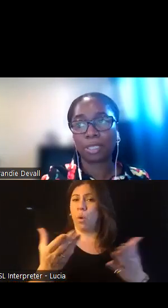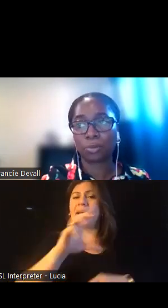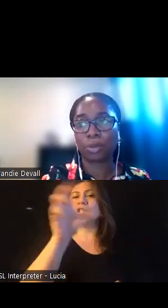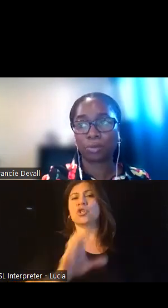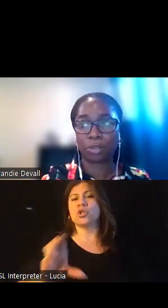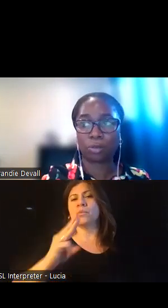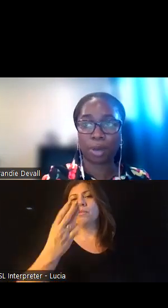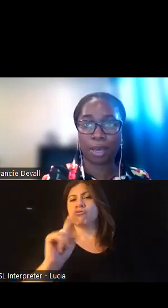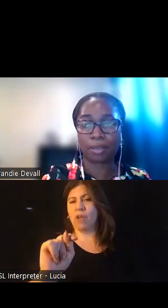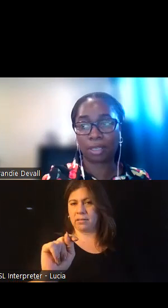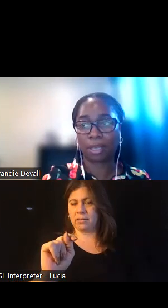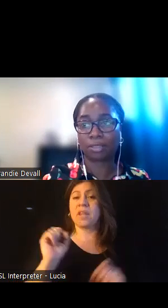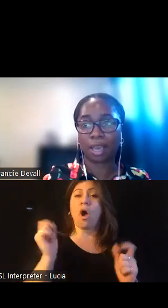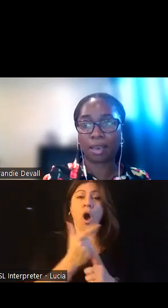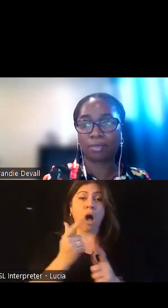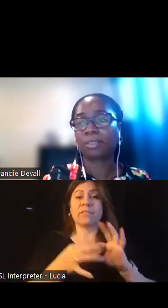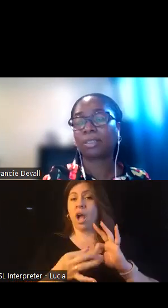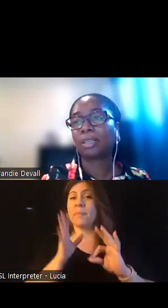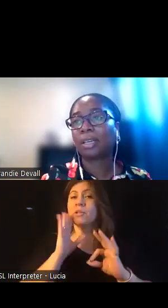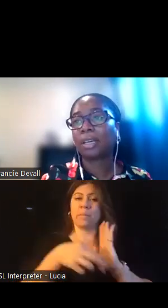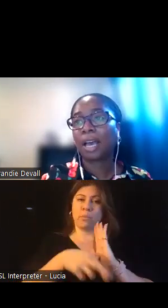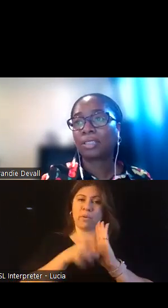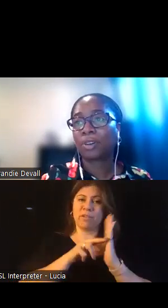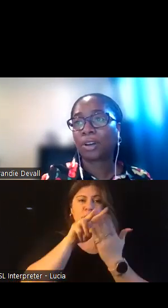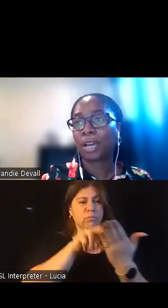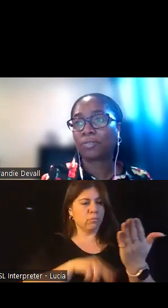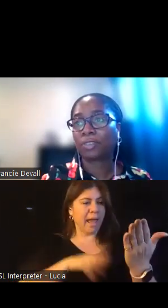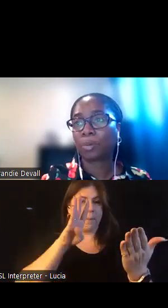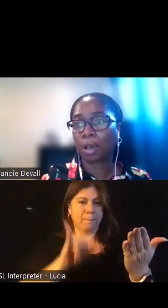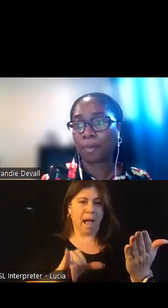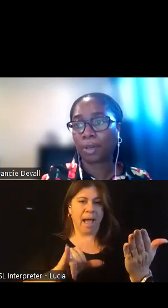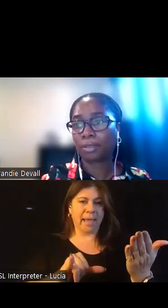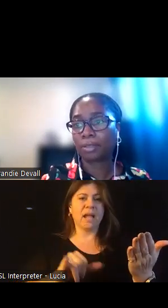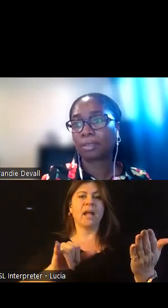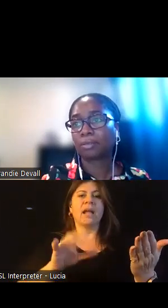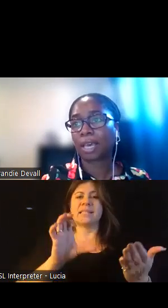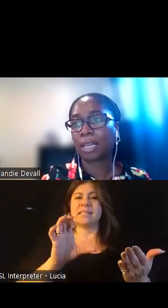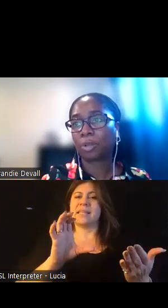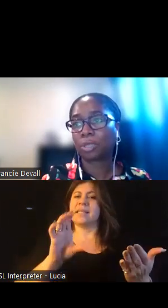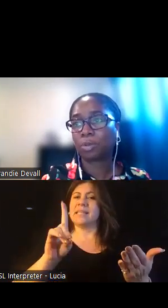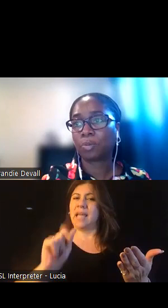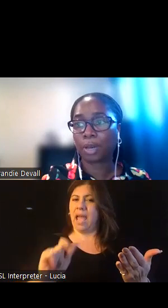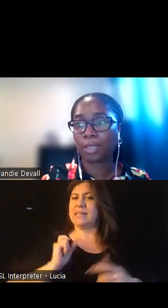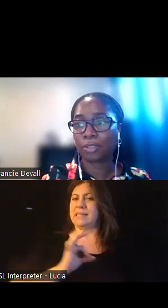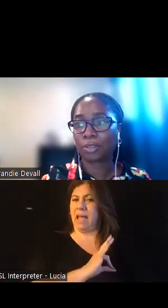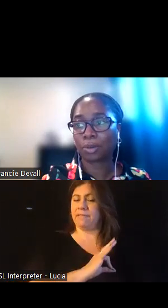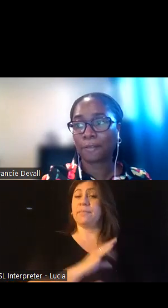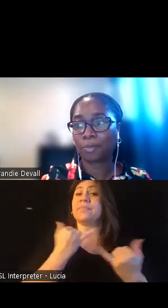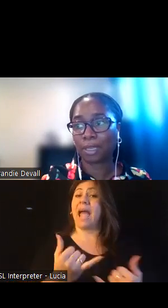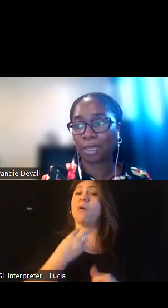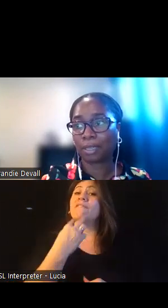All comments will be reviewed by CDA staff. As far as verbal comments, at multiple